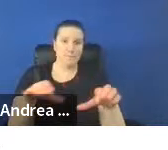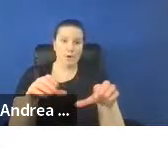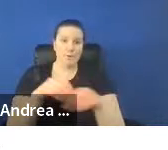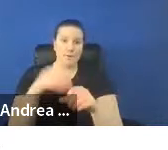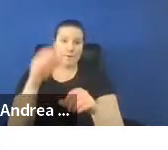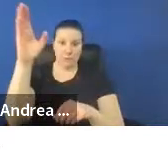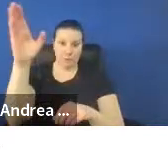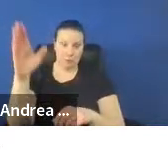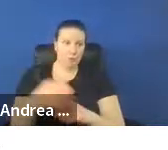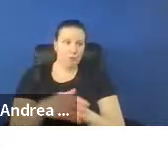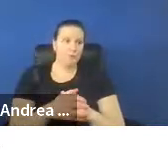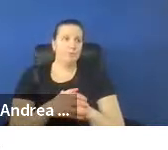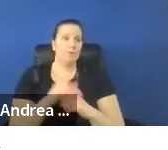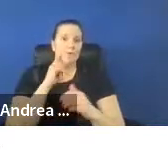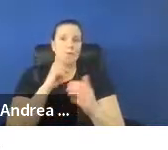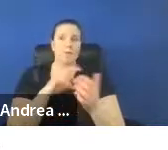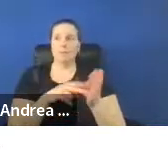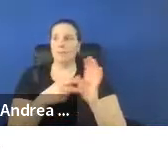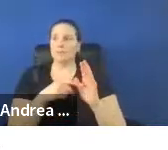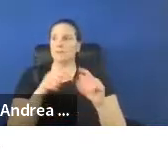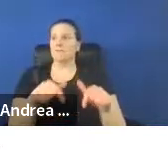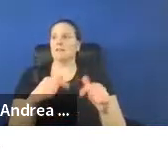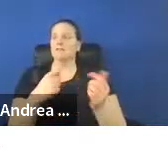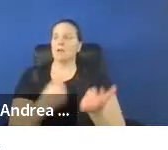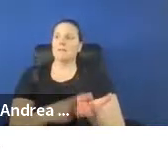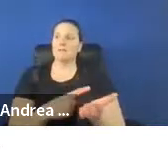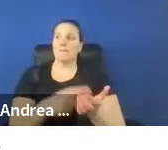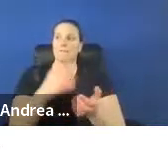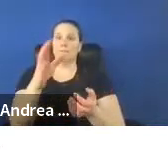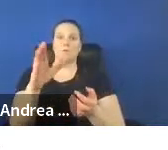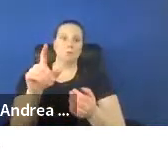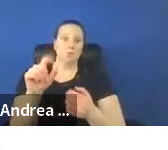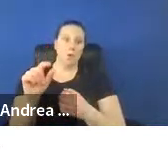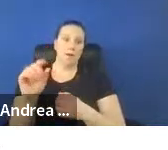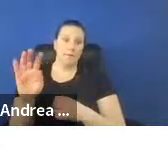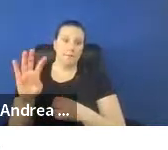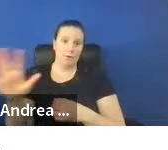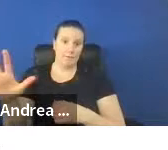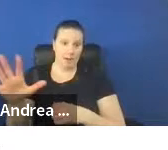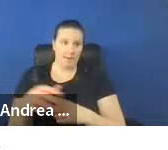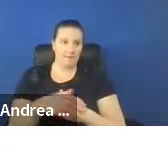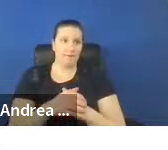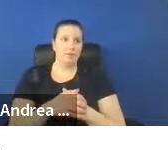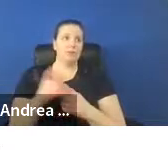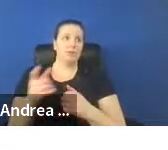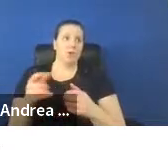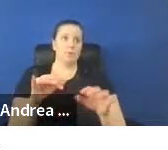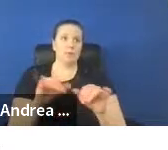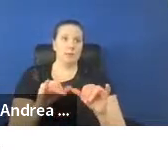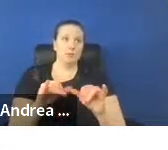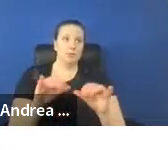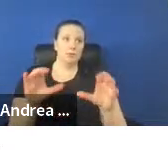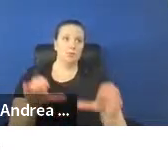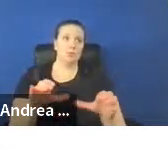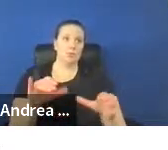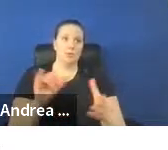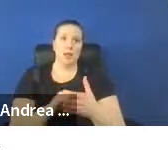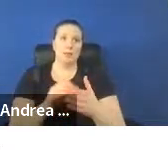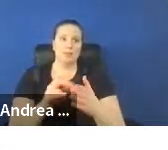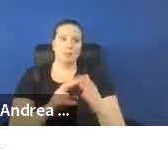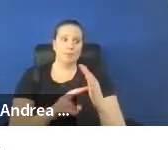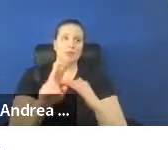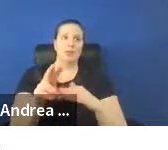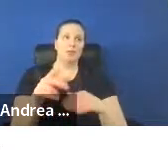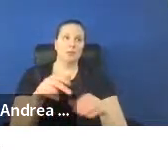future. And for the purposes of this conversation, the future is 2045. And so the measures do things like project